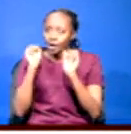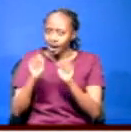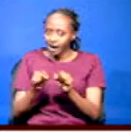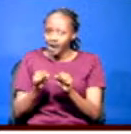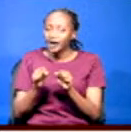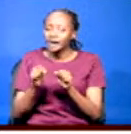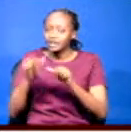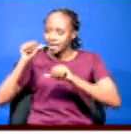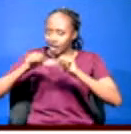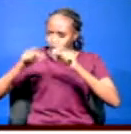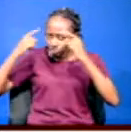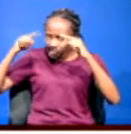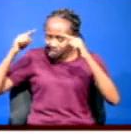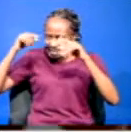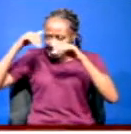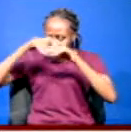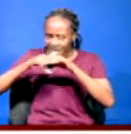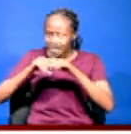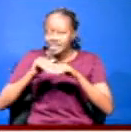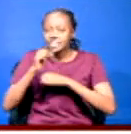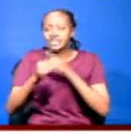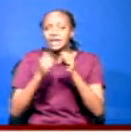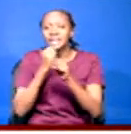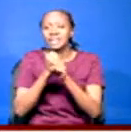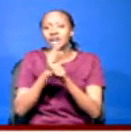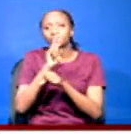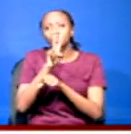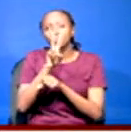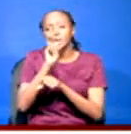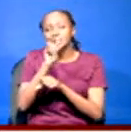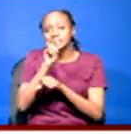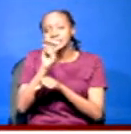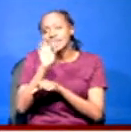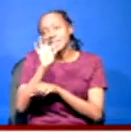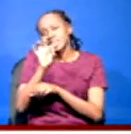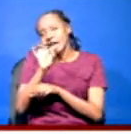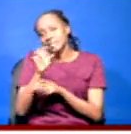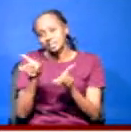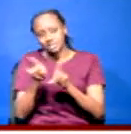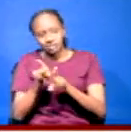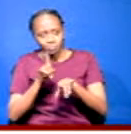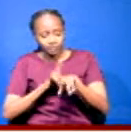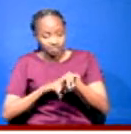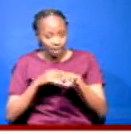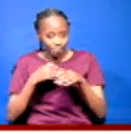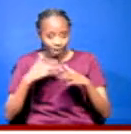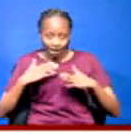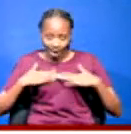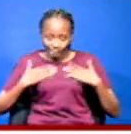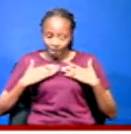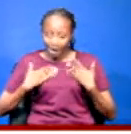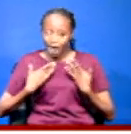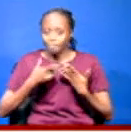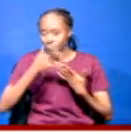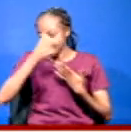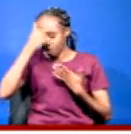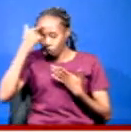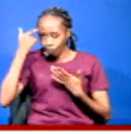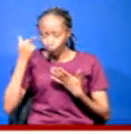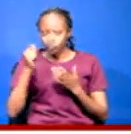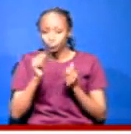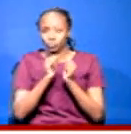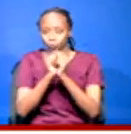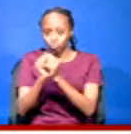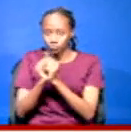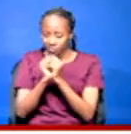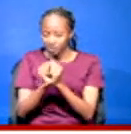in the year 2030 and beyond. And I'm glad, Your Excellency, that through the cooperation of